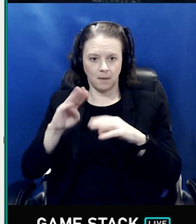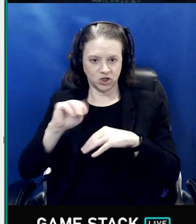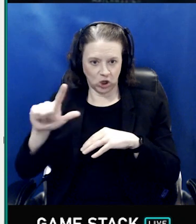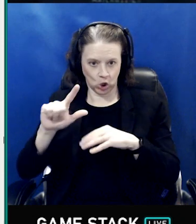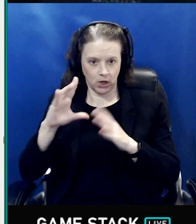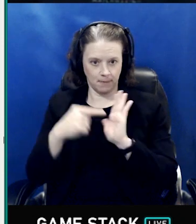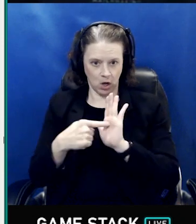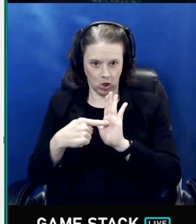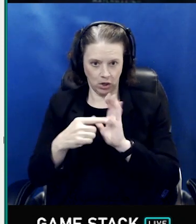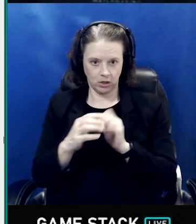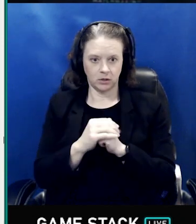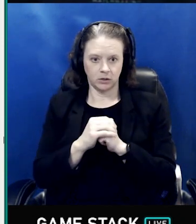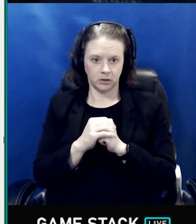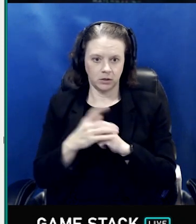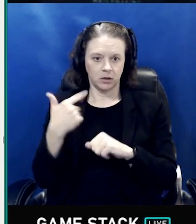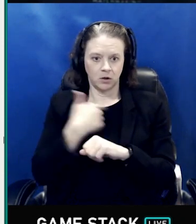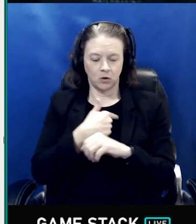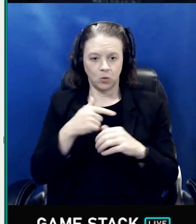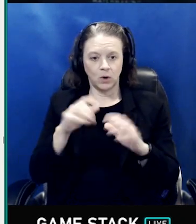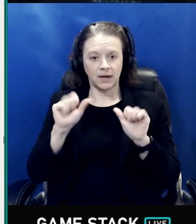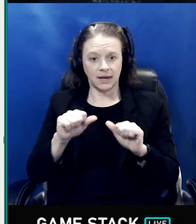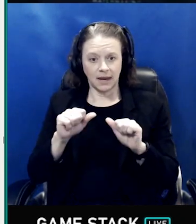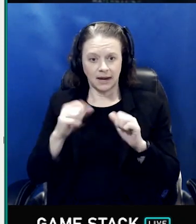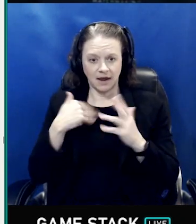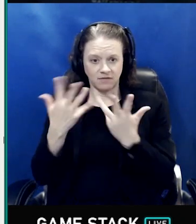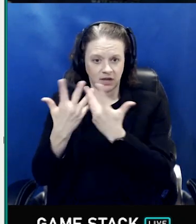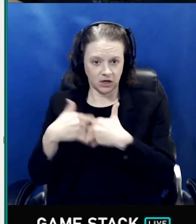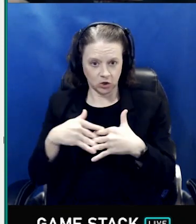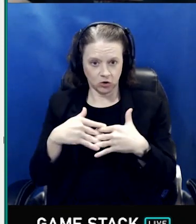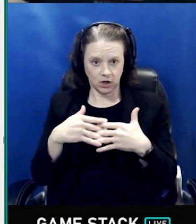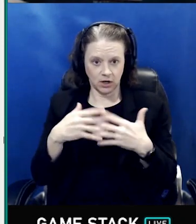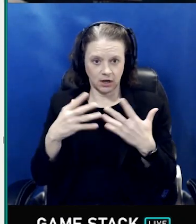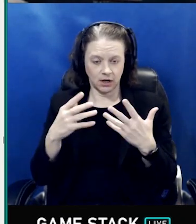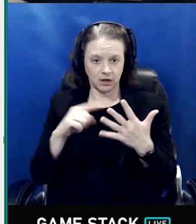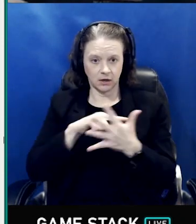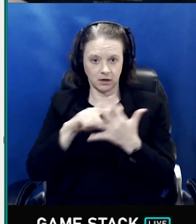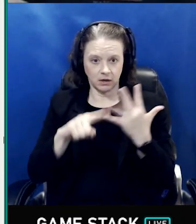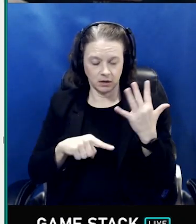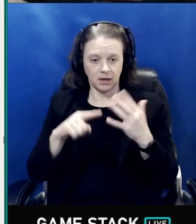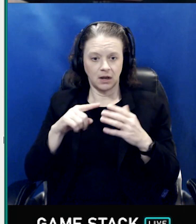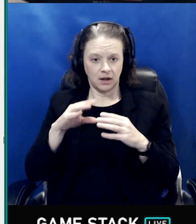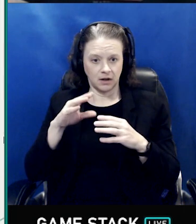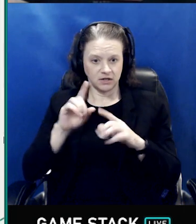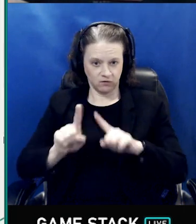Lastly, with Synapse, we can have integrated experience of all analytical process.